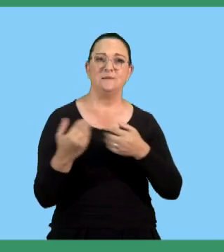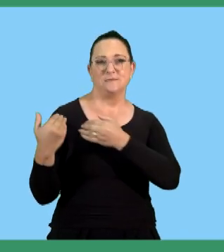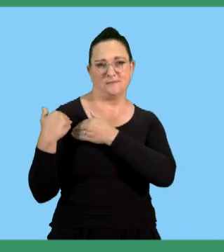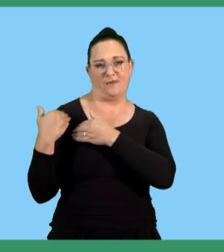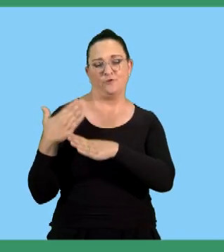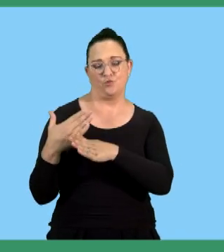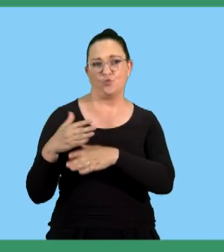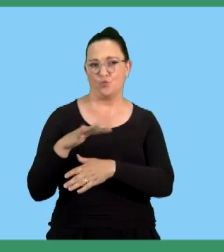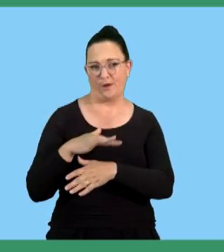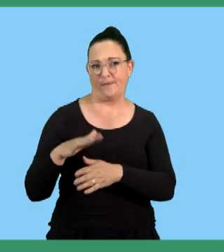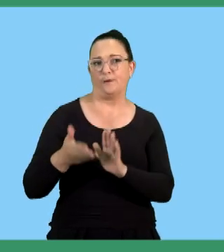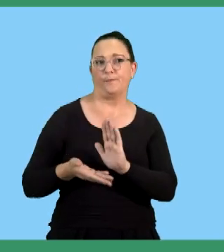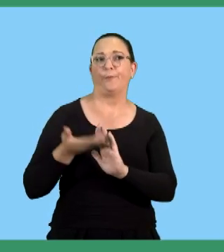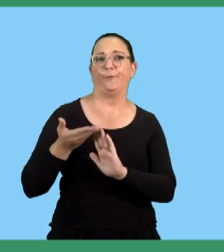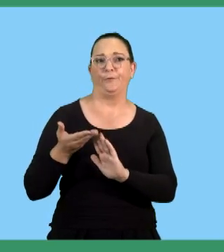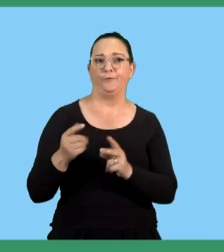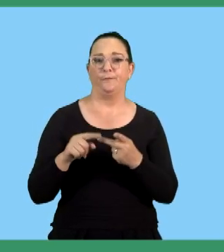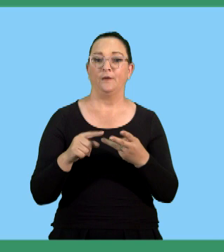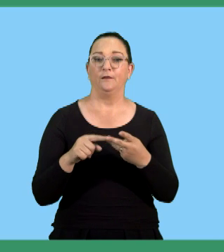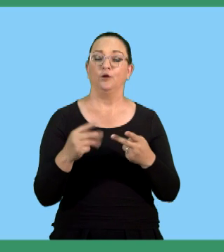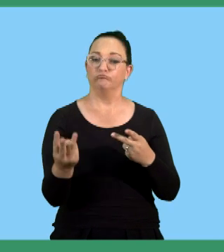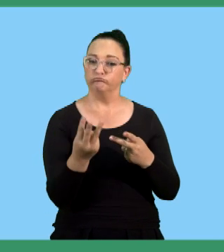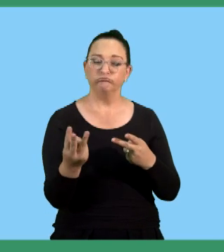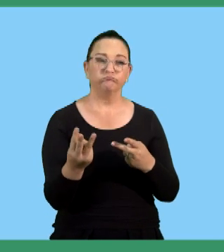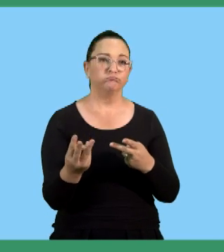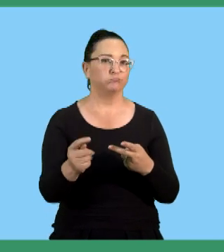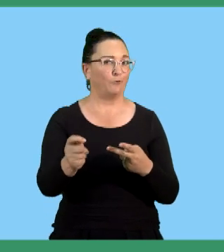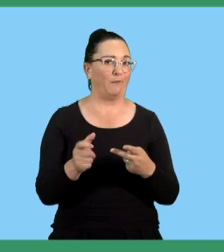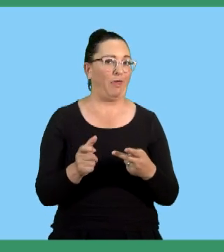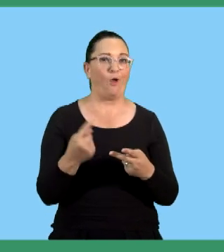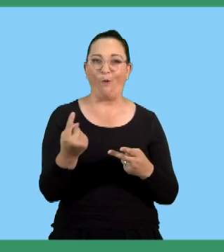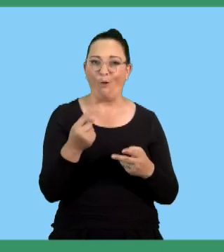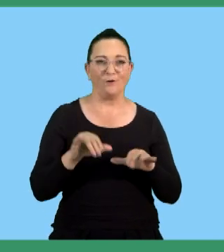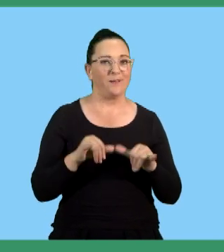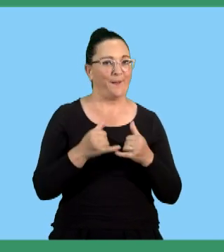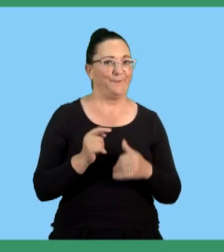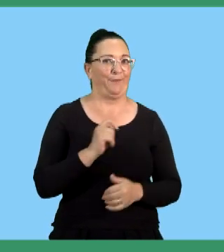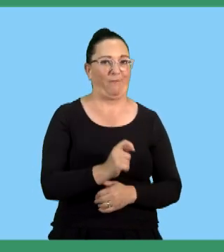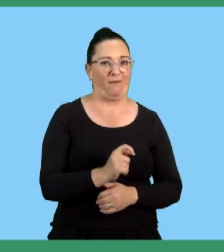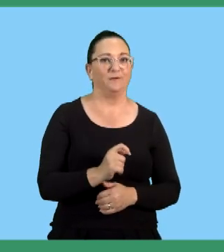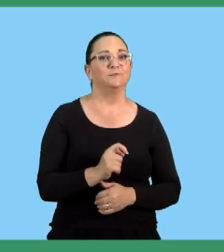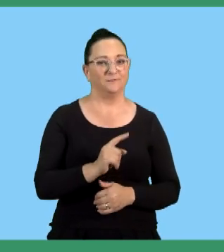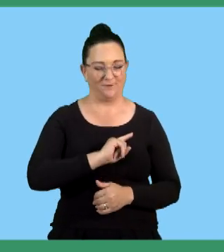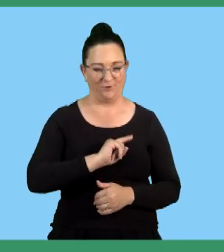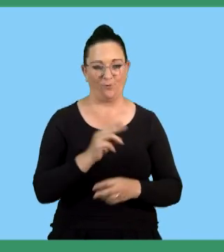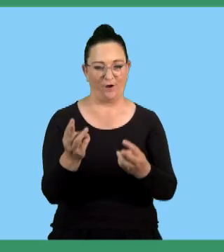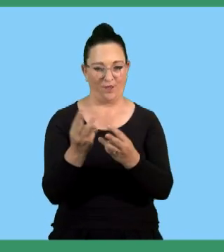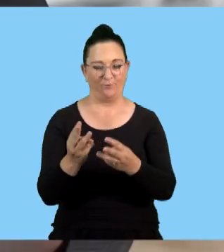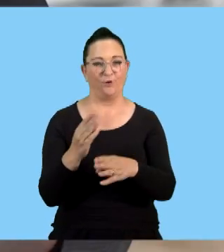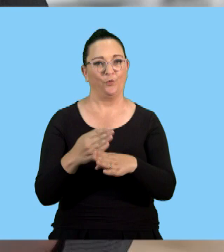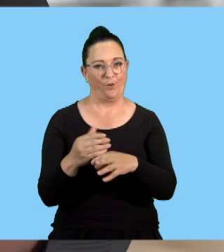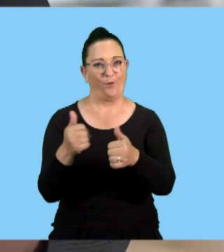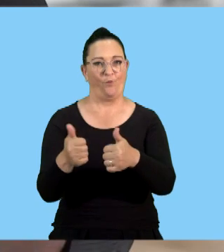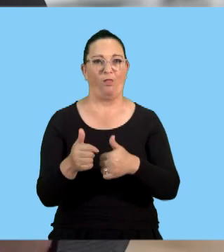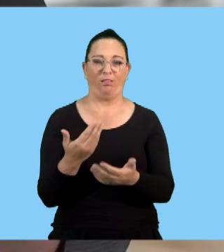safety in the workplace. Employees do not contribute towards the fund. Only the employers contribute. So it's good for employees. They just